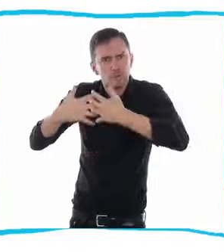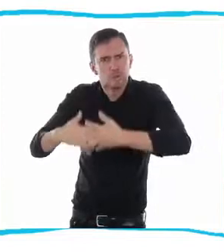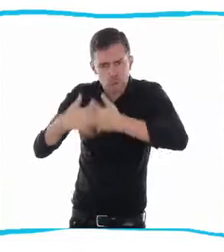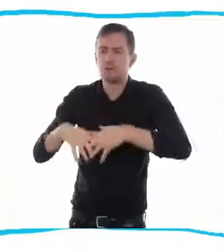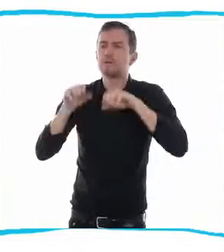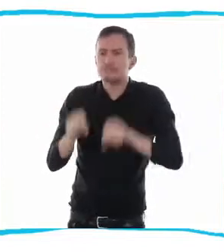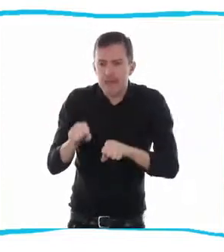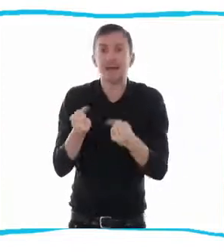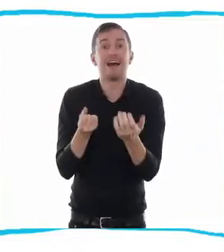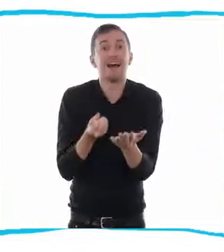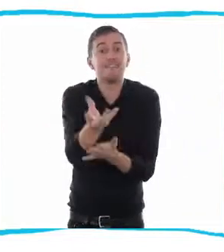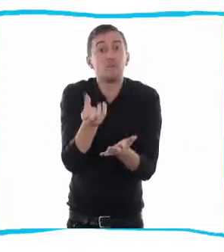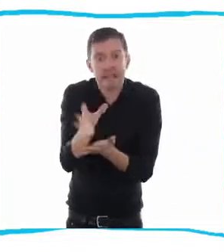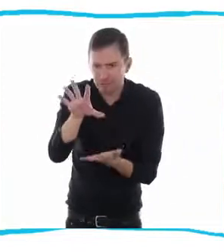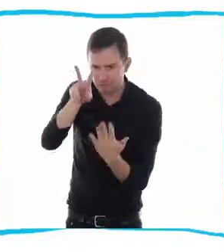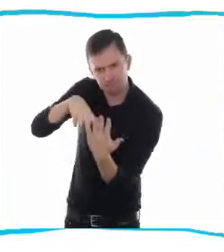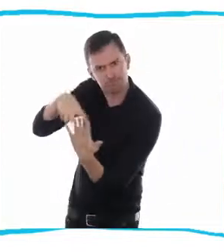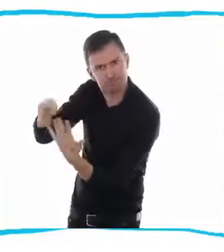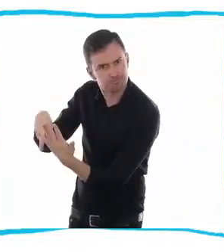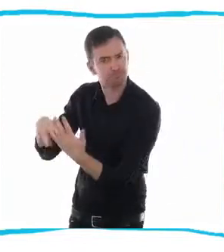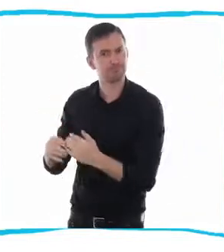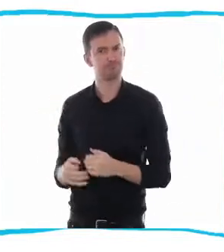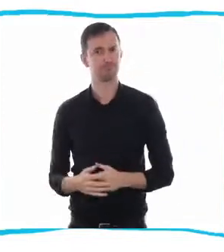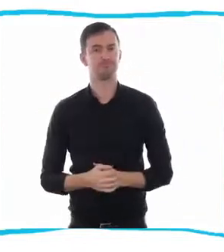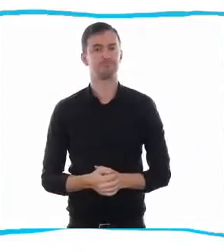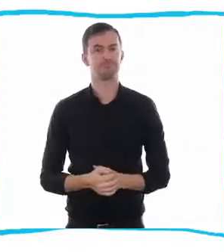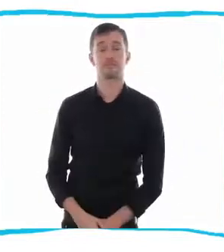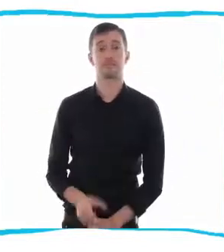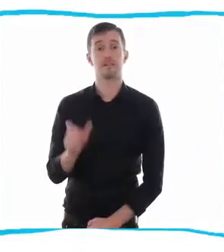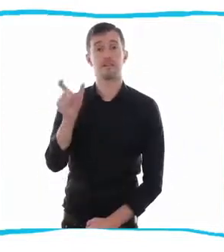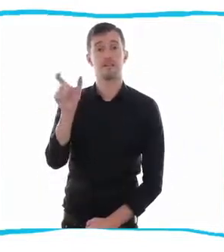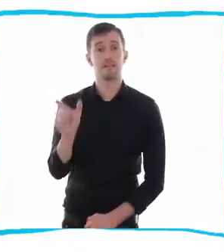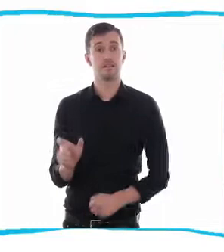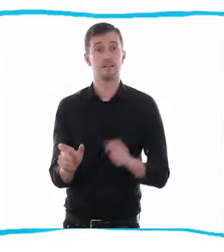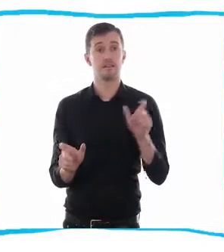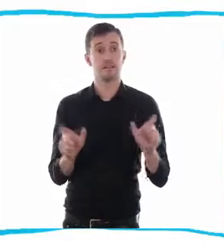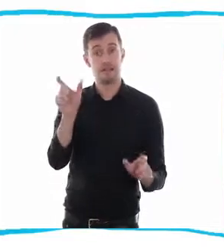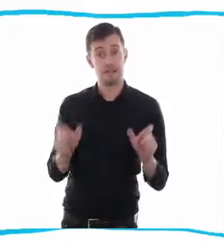use specific tools or assistive technology to access information.